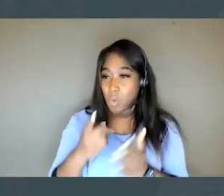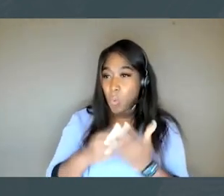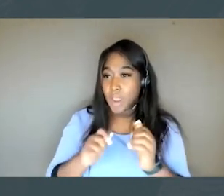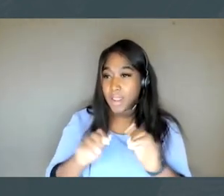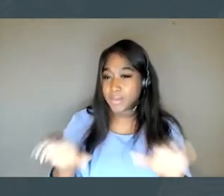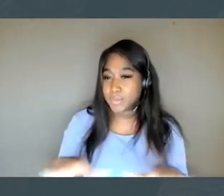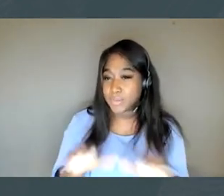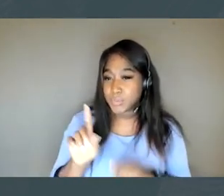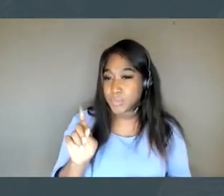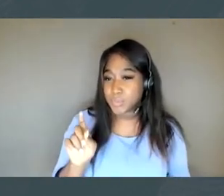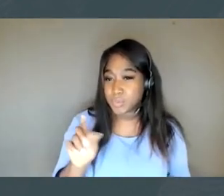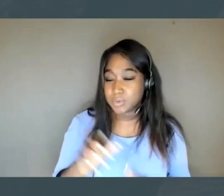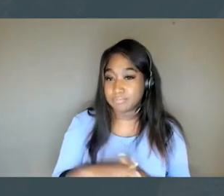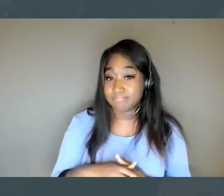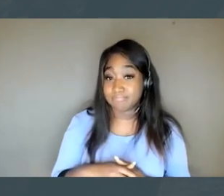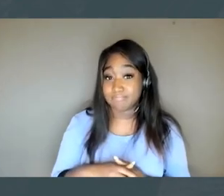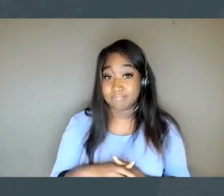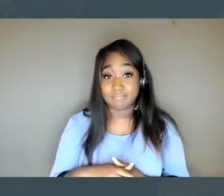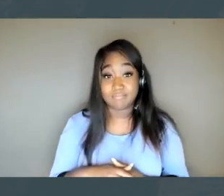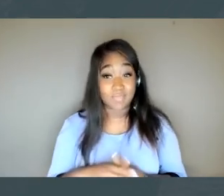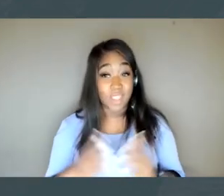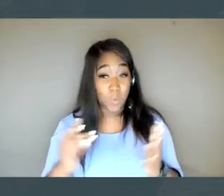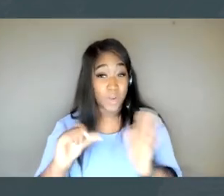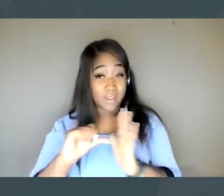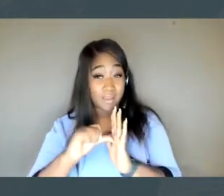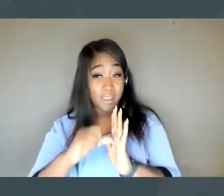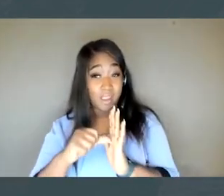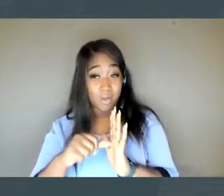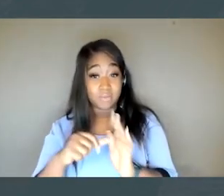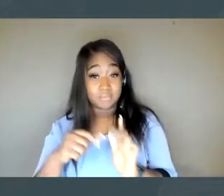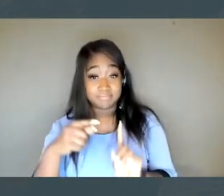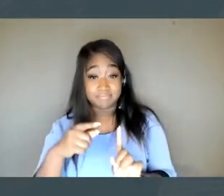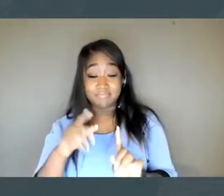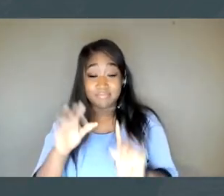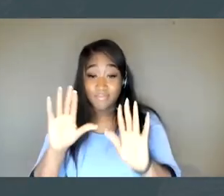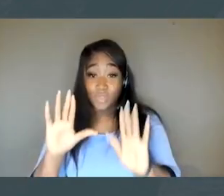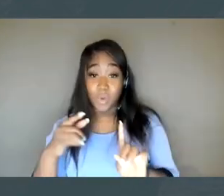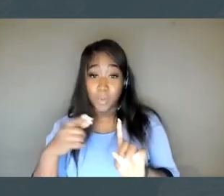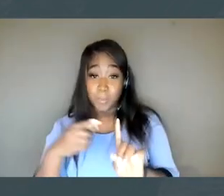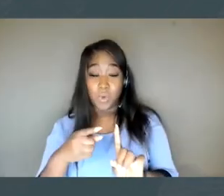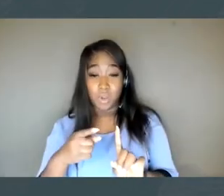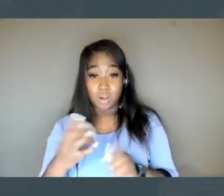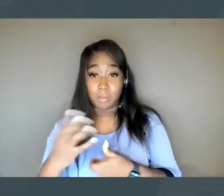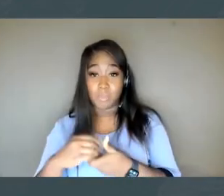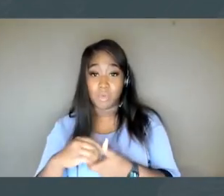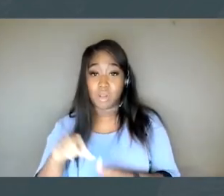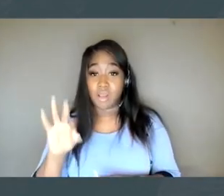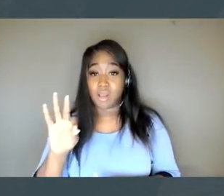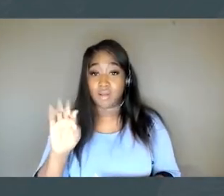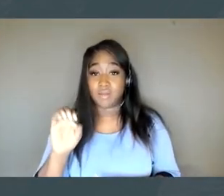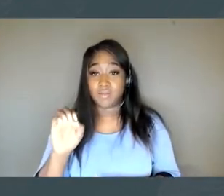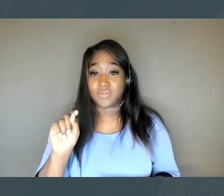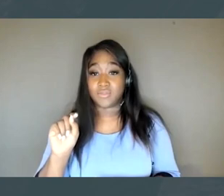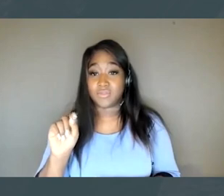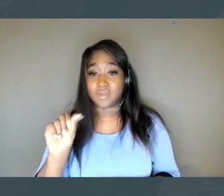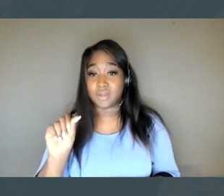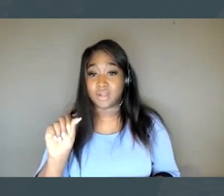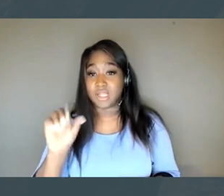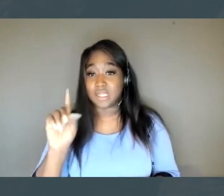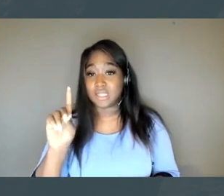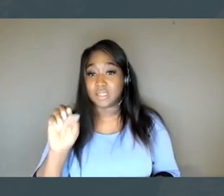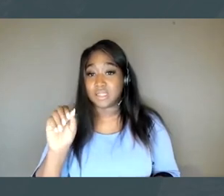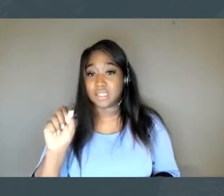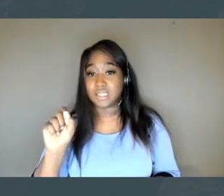mean, that's a great point, because that's part of Ferrer de Silva's toward a global idea of race.